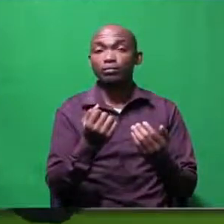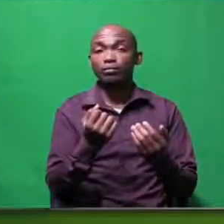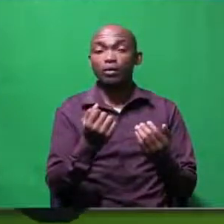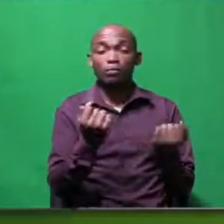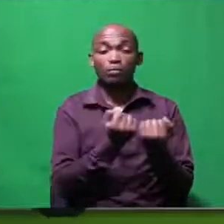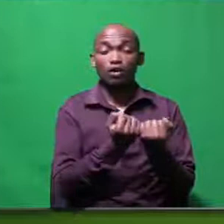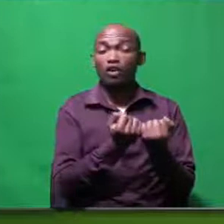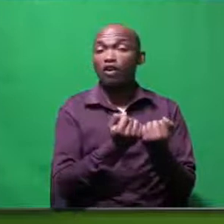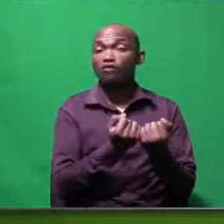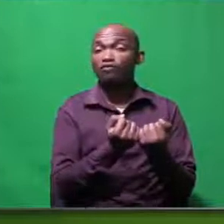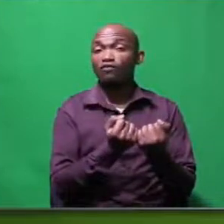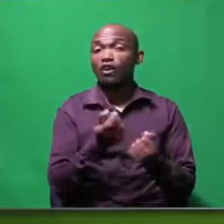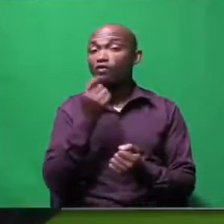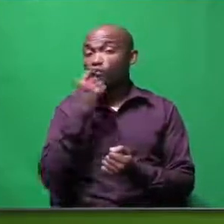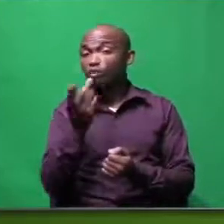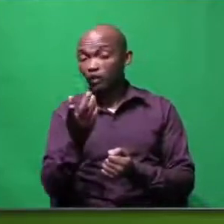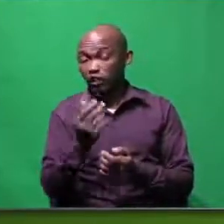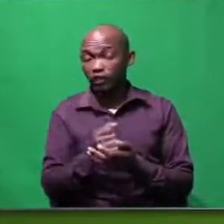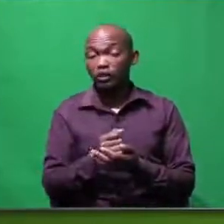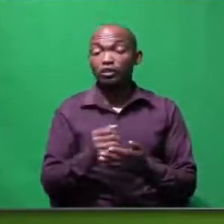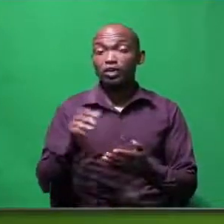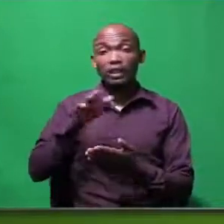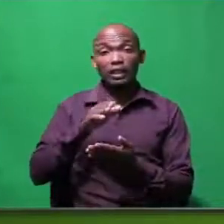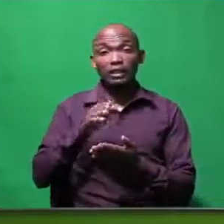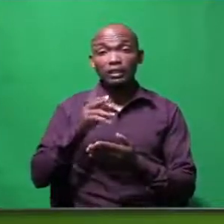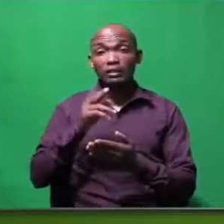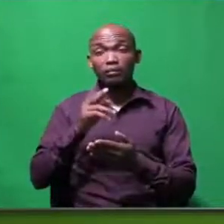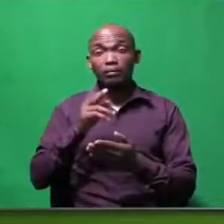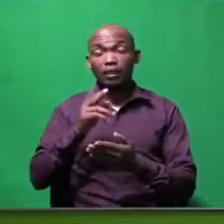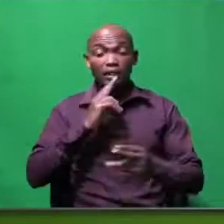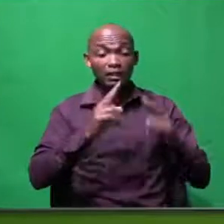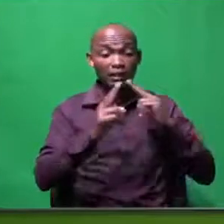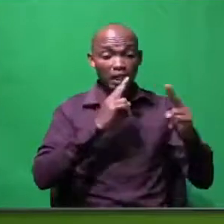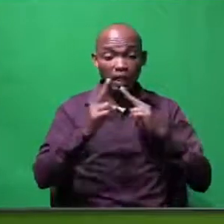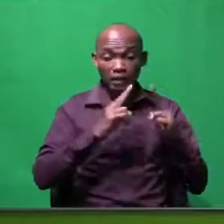of formation. Let us discuss a rock according to the